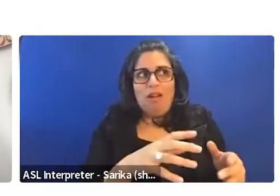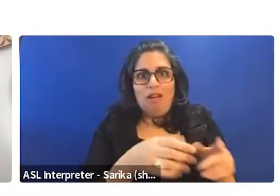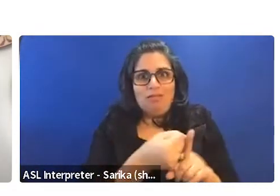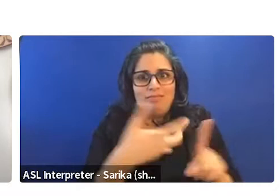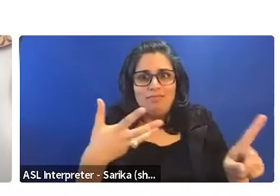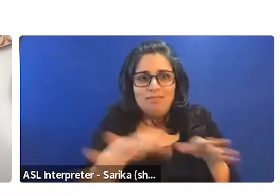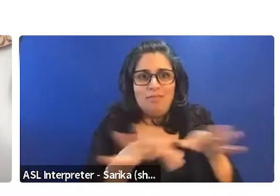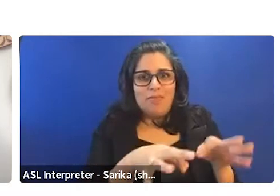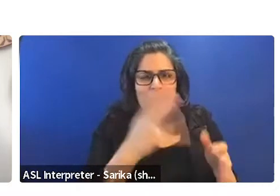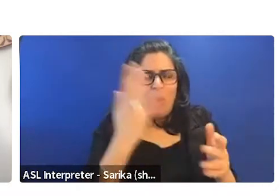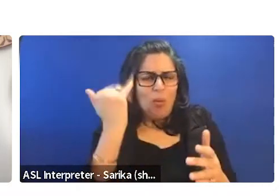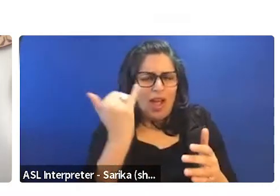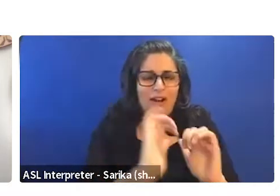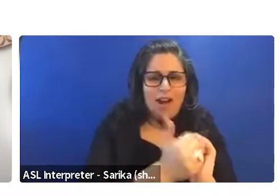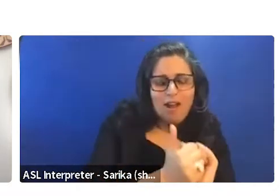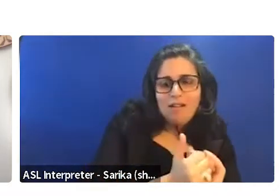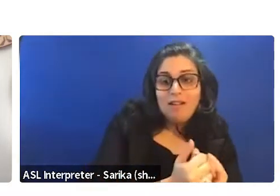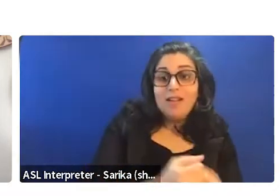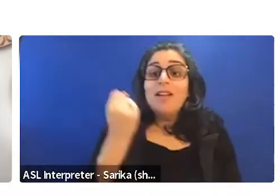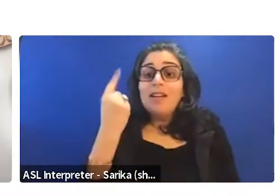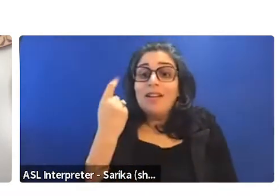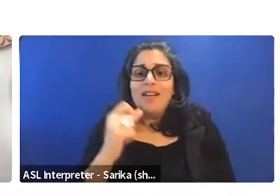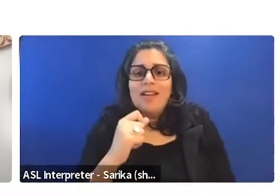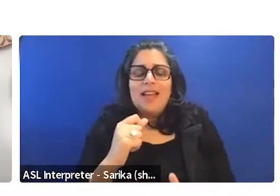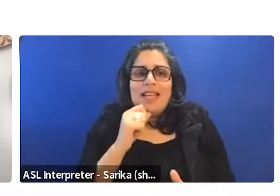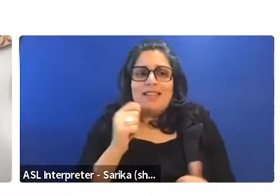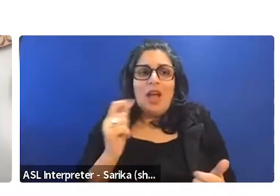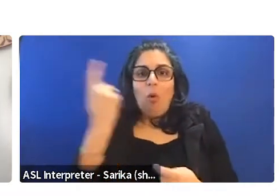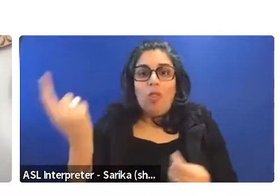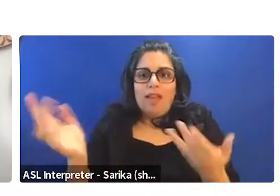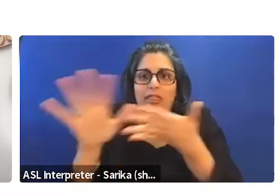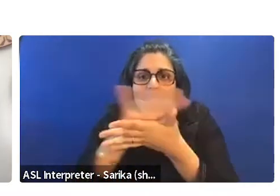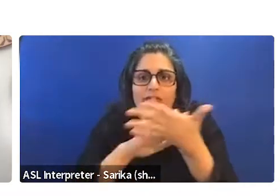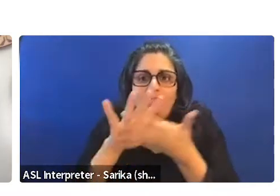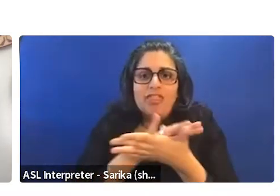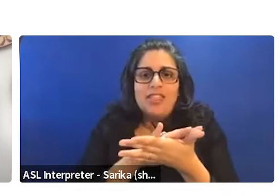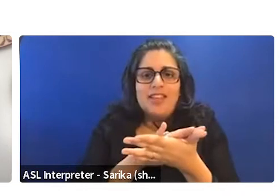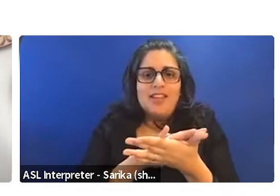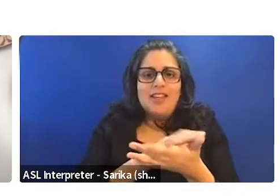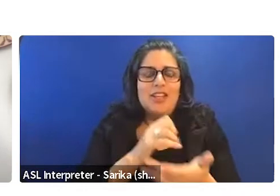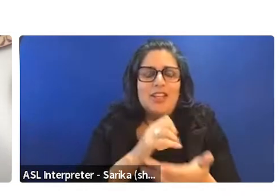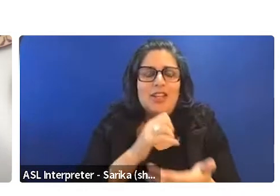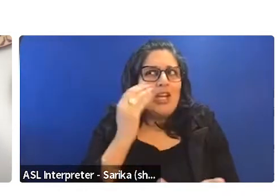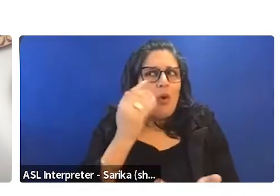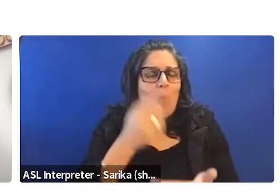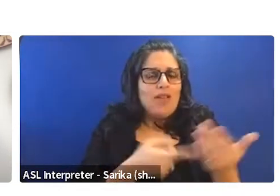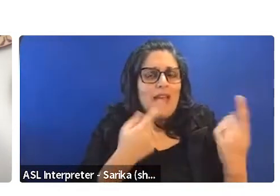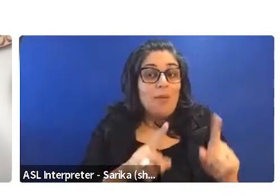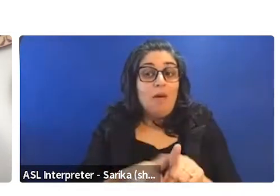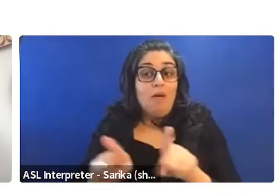made it sustainable, because not only is this sort of opaqueness in supply chains that you don't really know what's happening, but there's also this sort